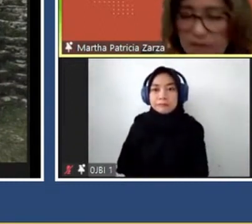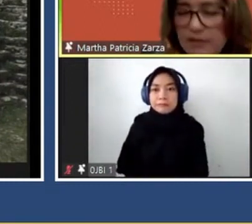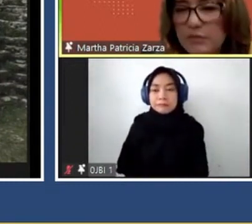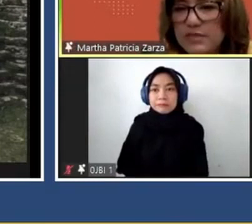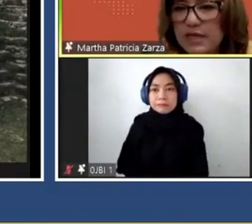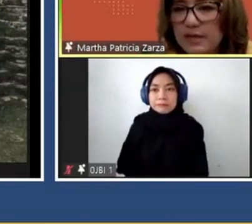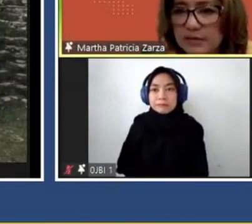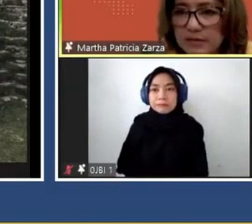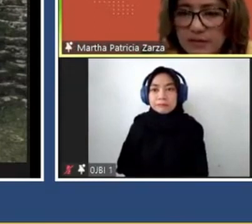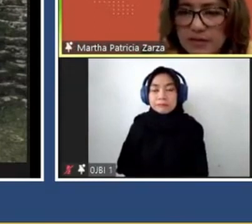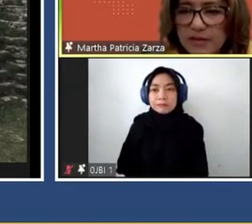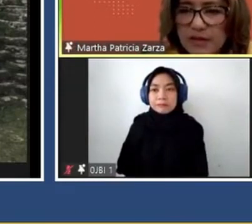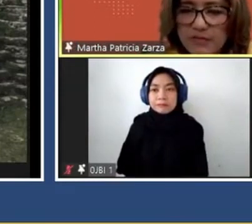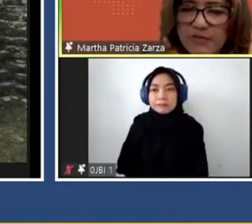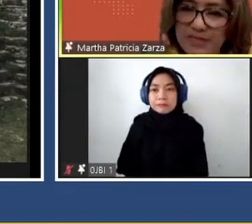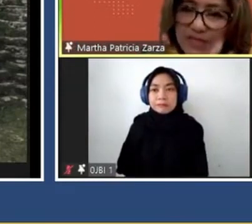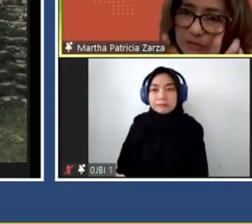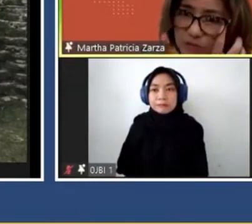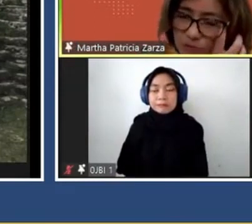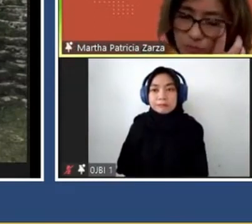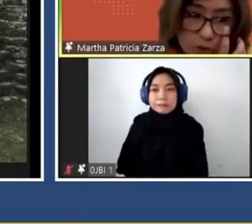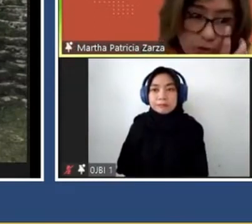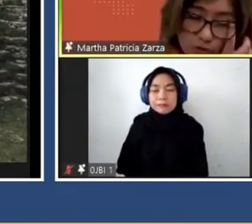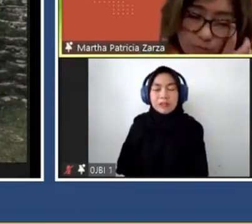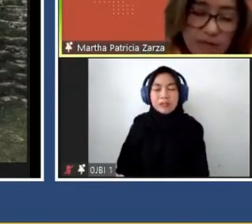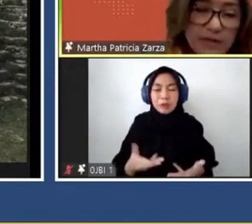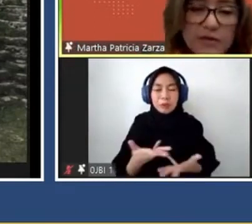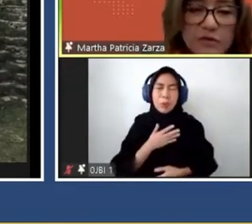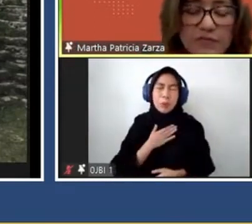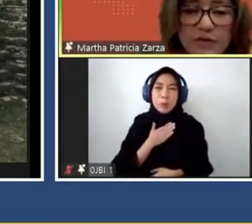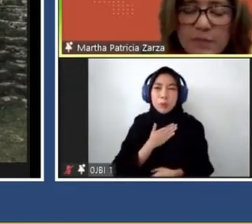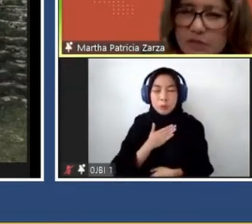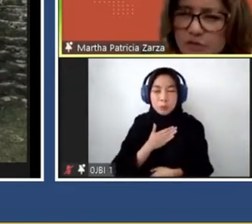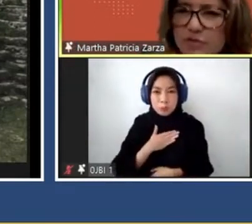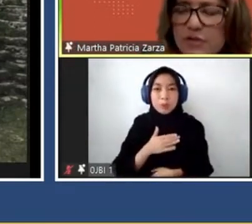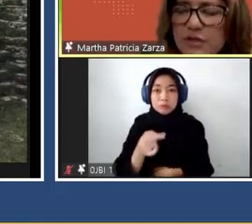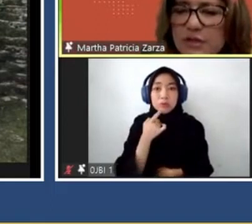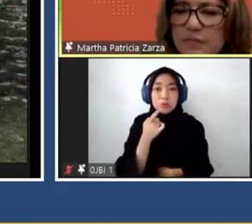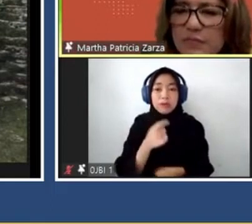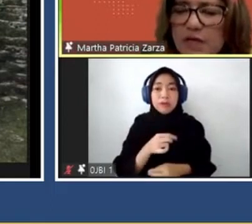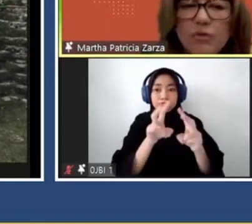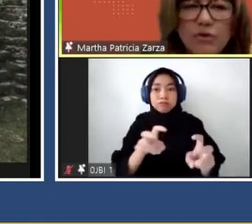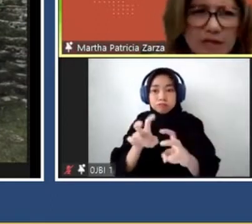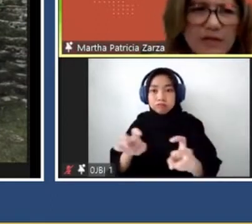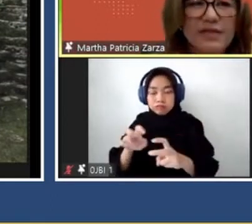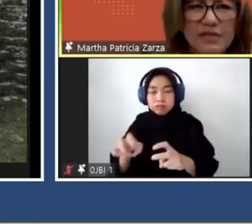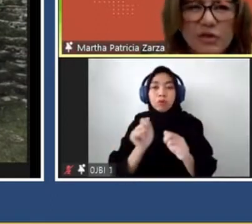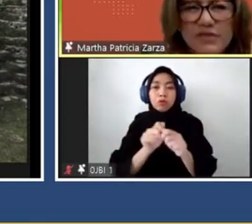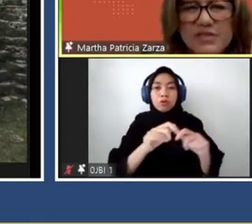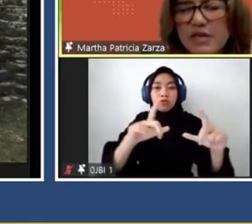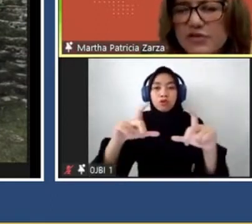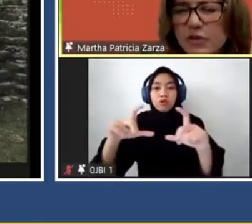So that was a very sad situation. We also made ethnographic pictures.